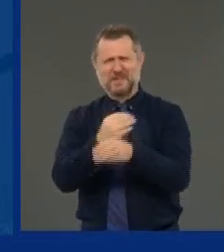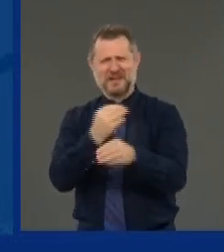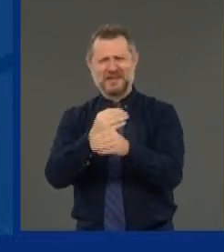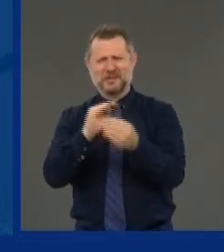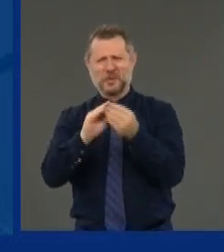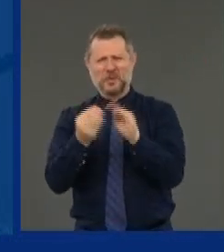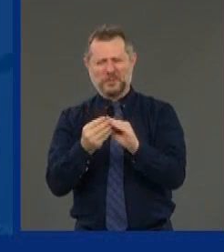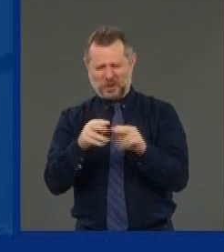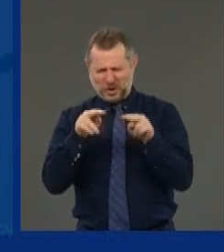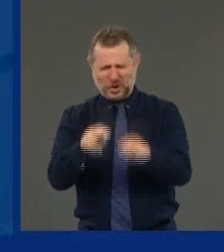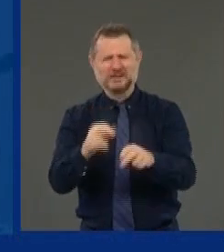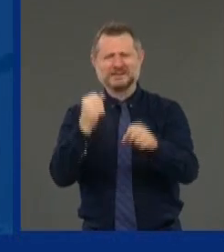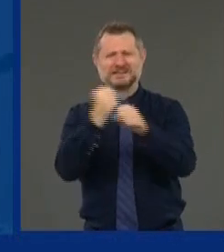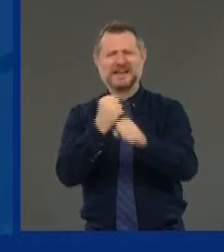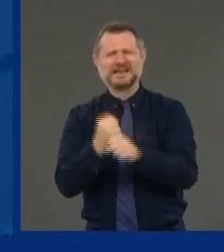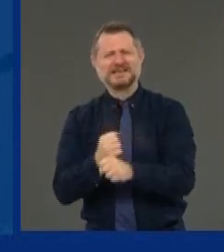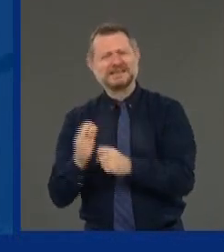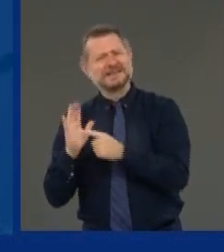Hospitalizations are going up.